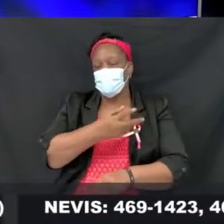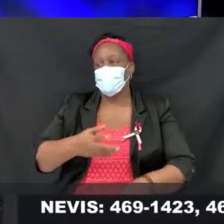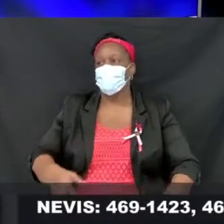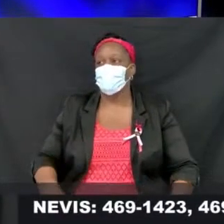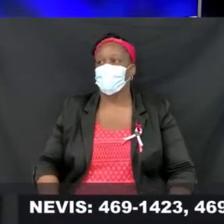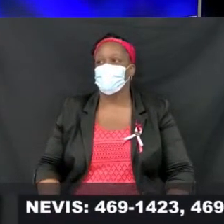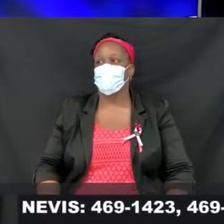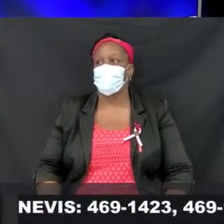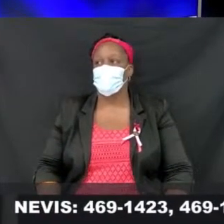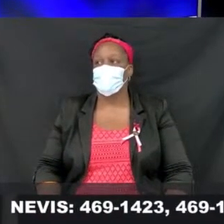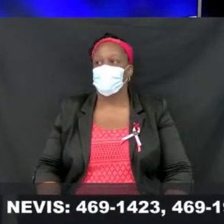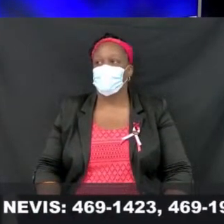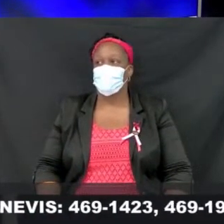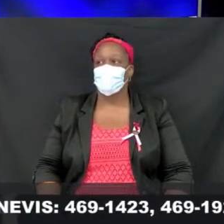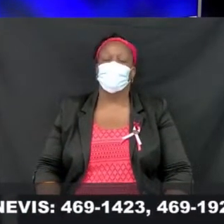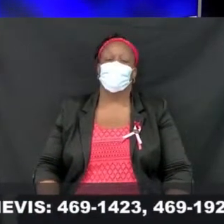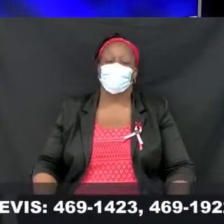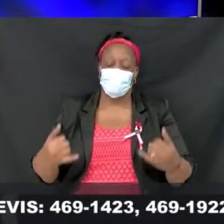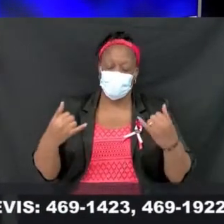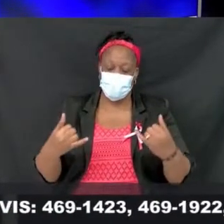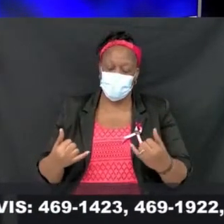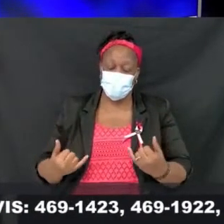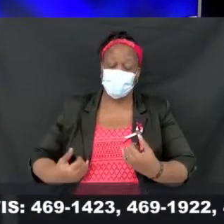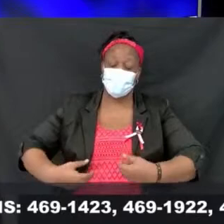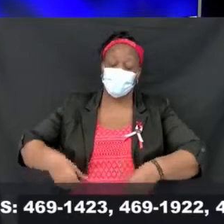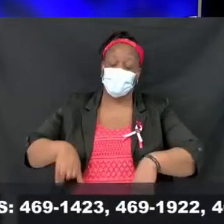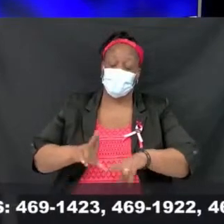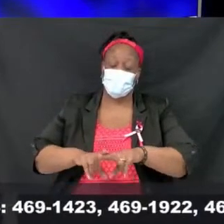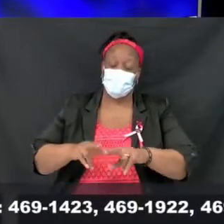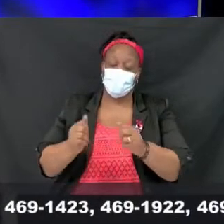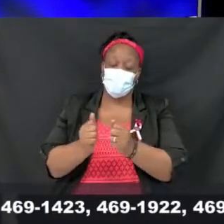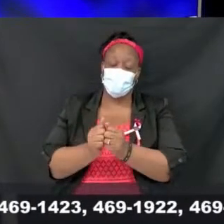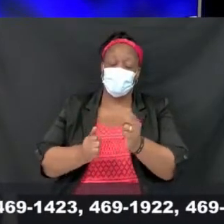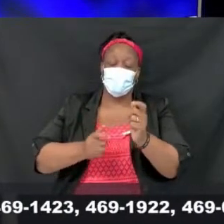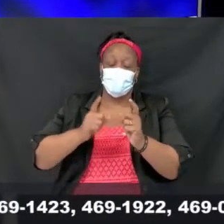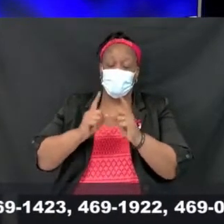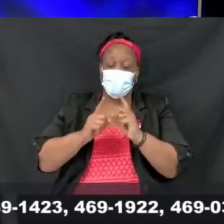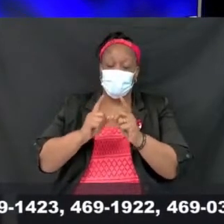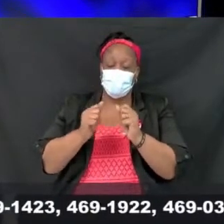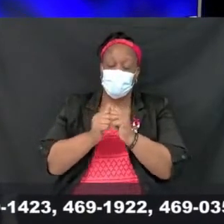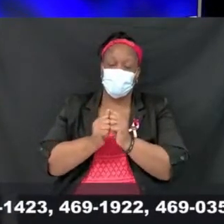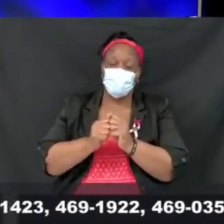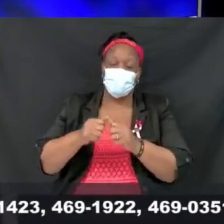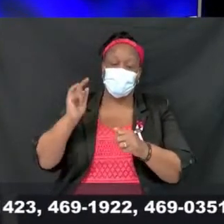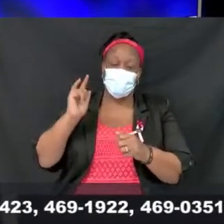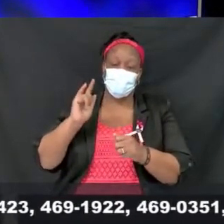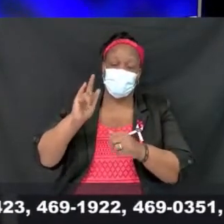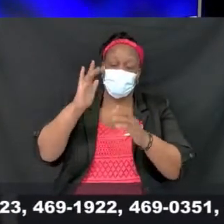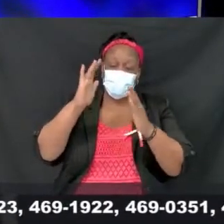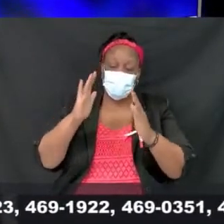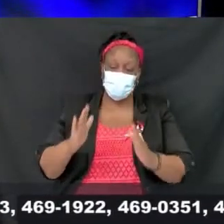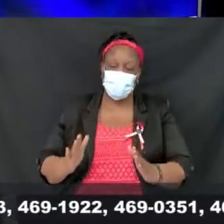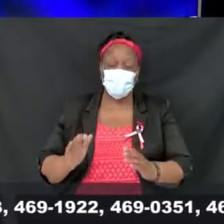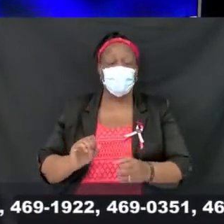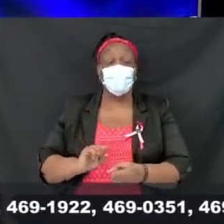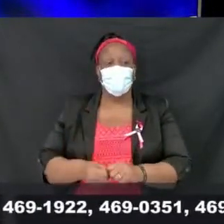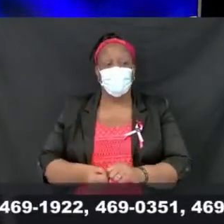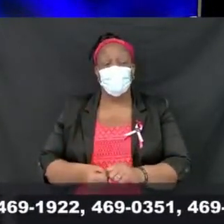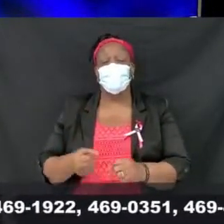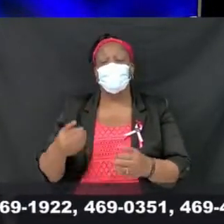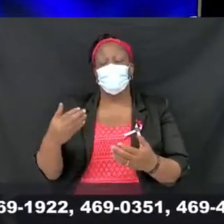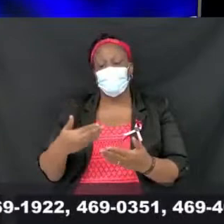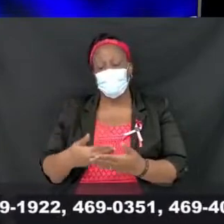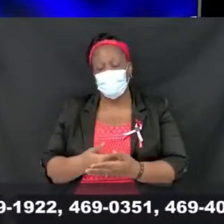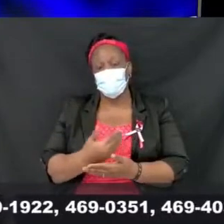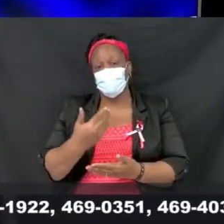sitting with these pilots and basically working out some protocols so that under the new scheme of the